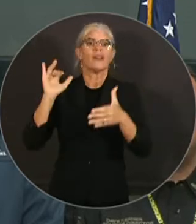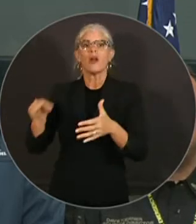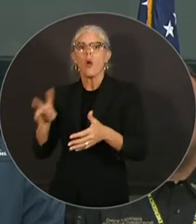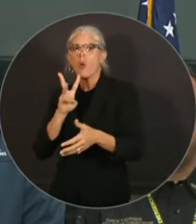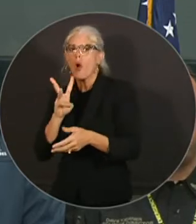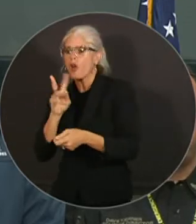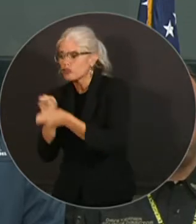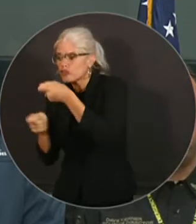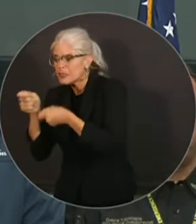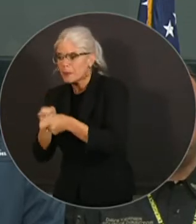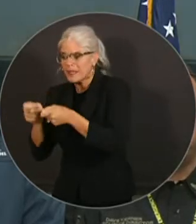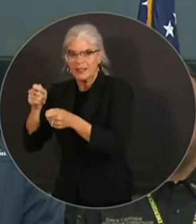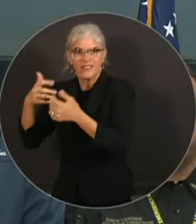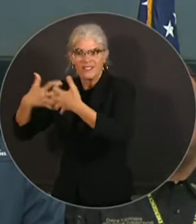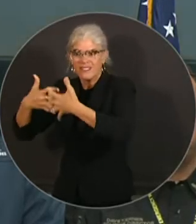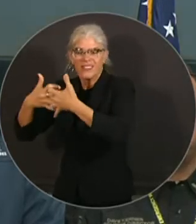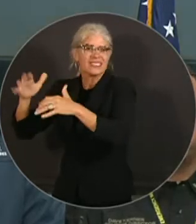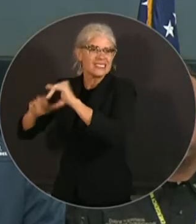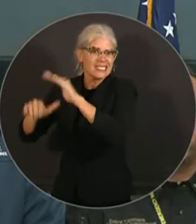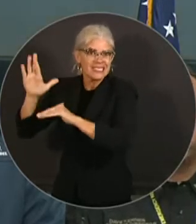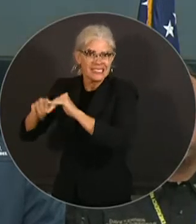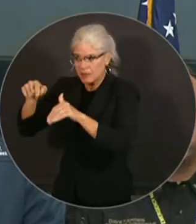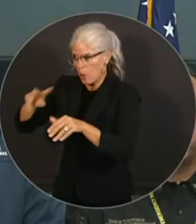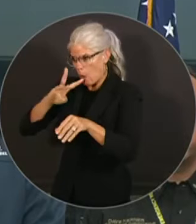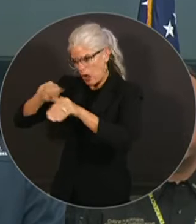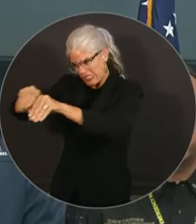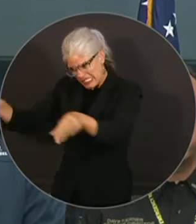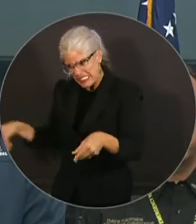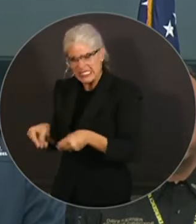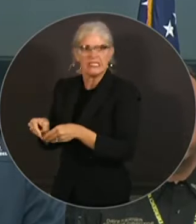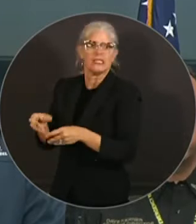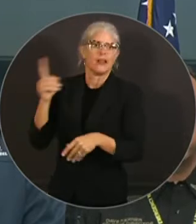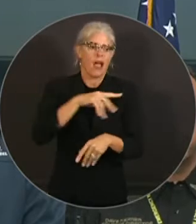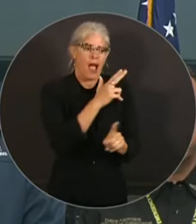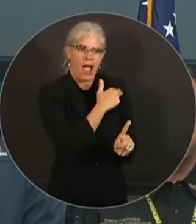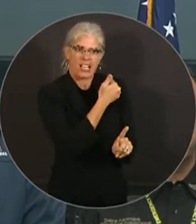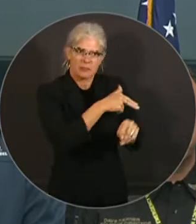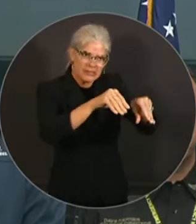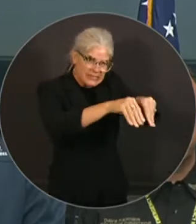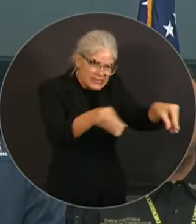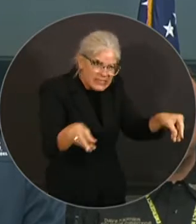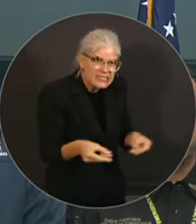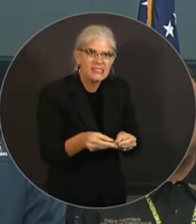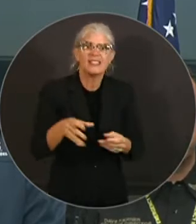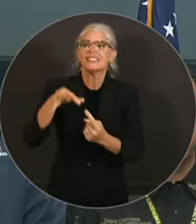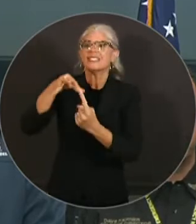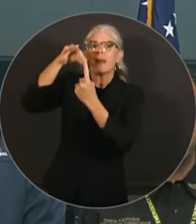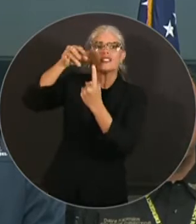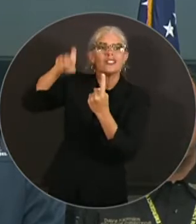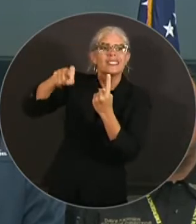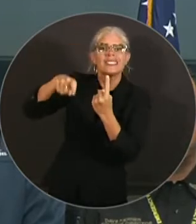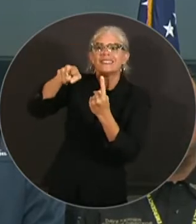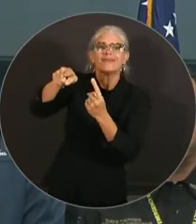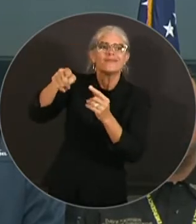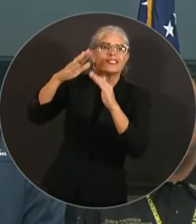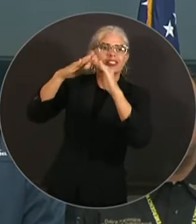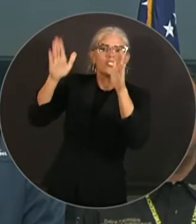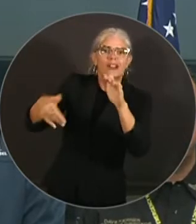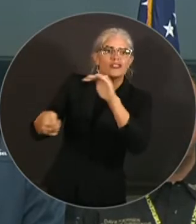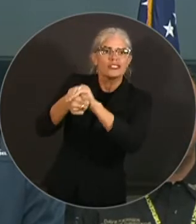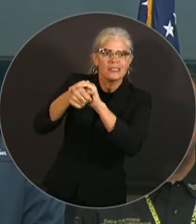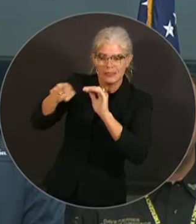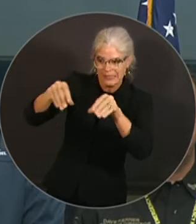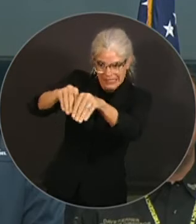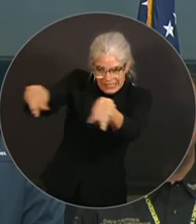infrastructure. We have generators deployed to support special needs sheltering. We also have Starlinks deployed